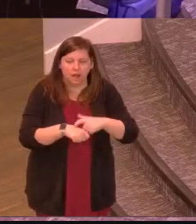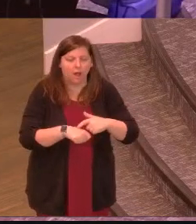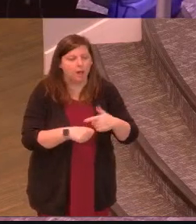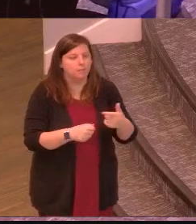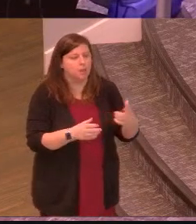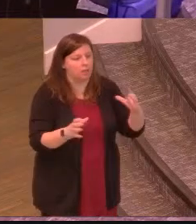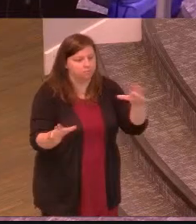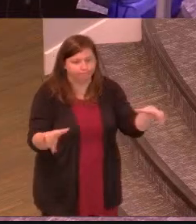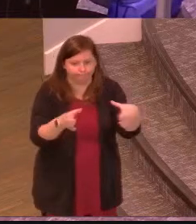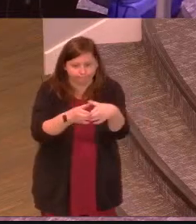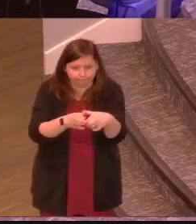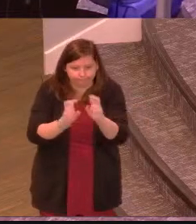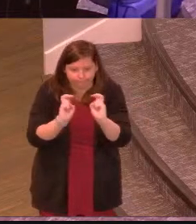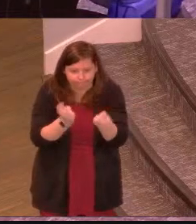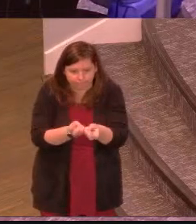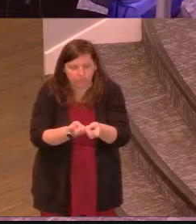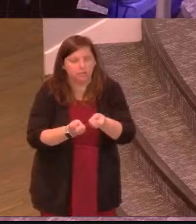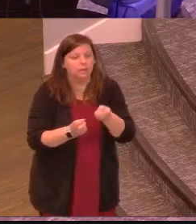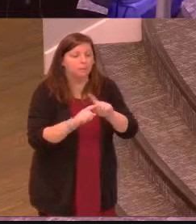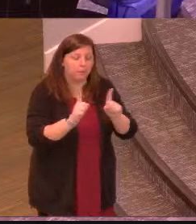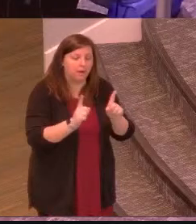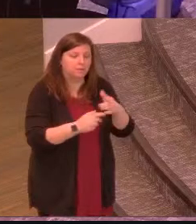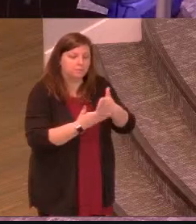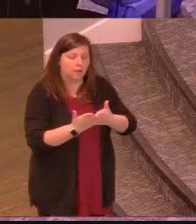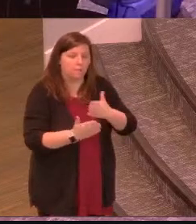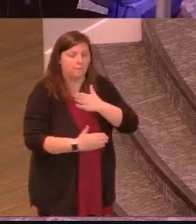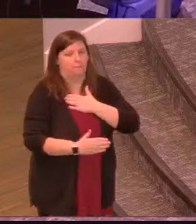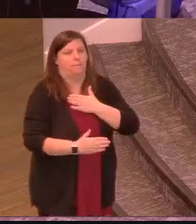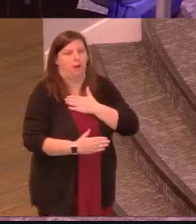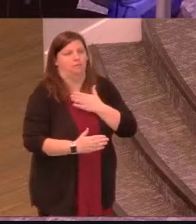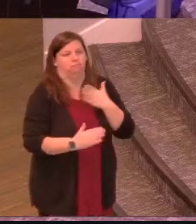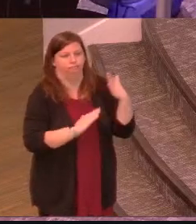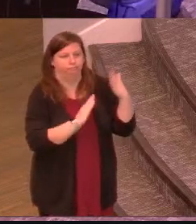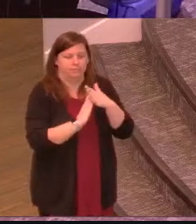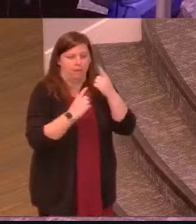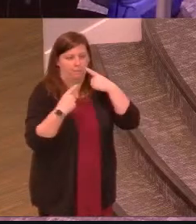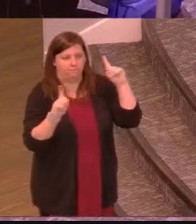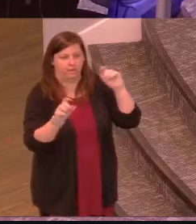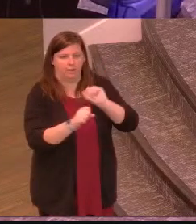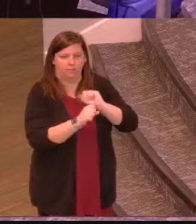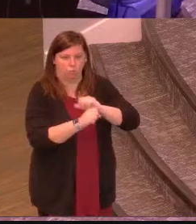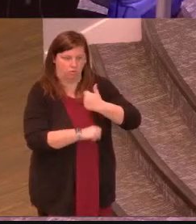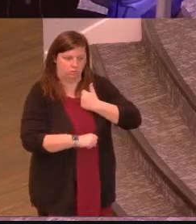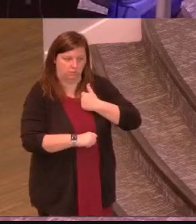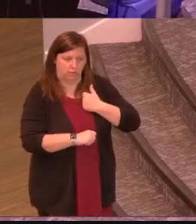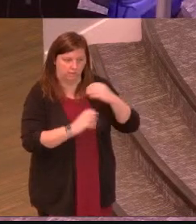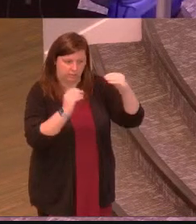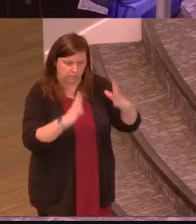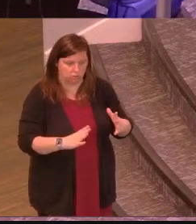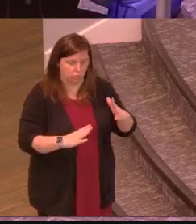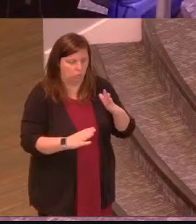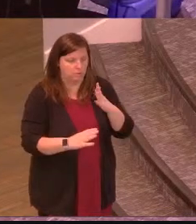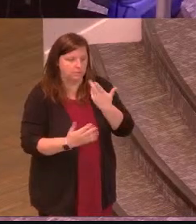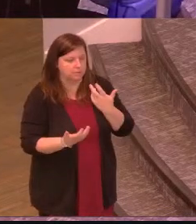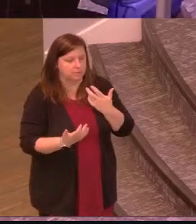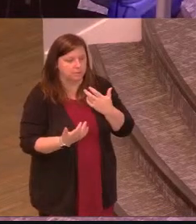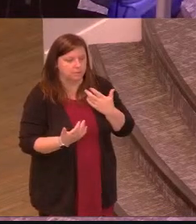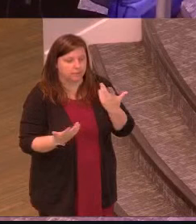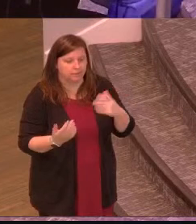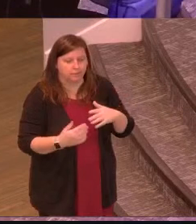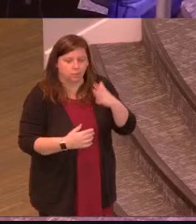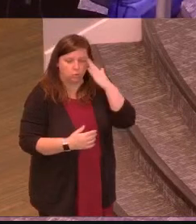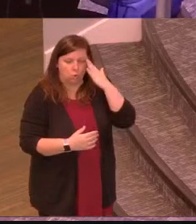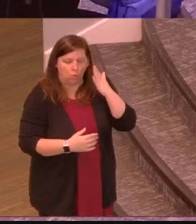Some of my most effective work as a school teacher was working with fellow teachers in the social studies